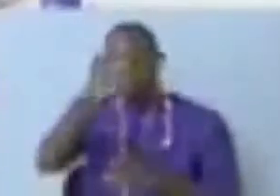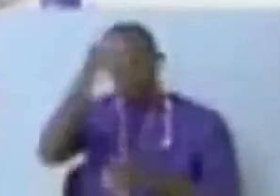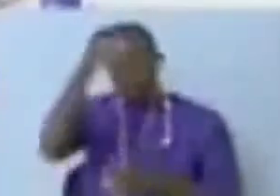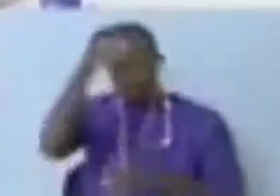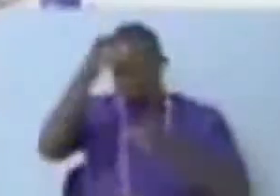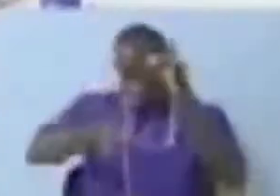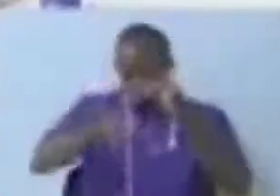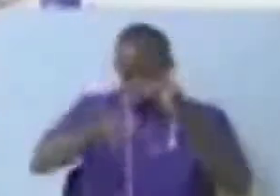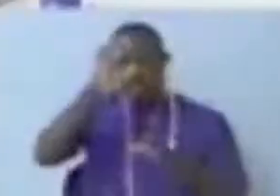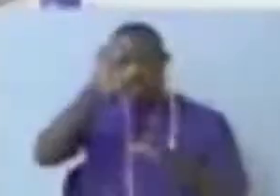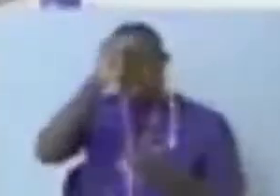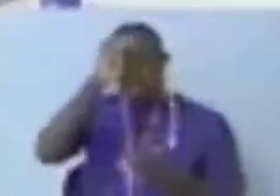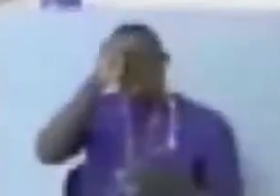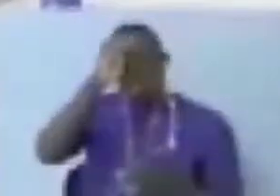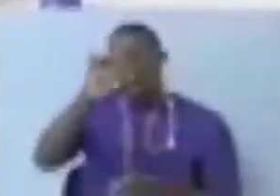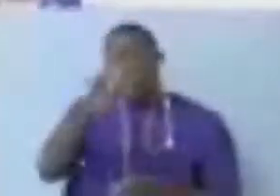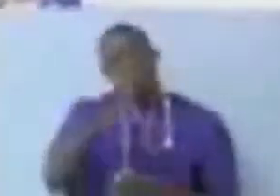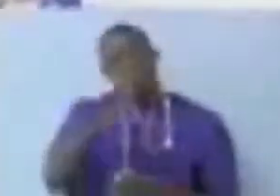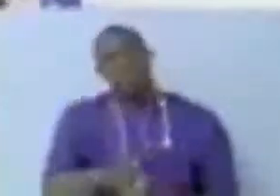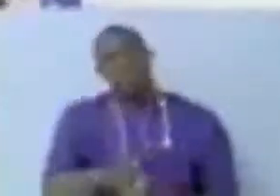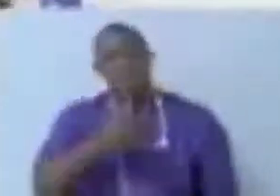I'm saying two things. Number one,